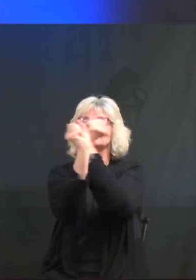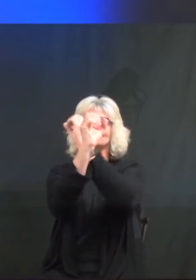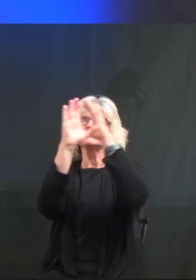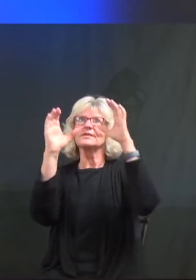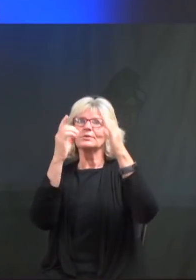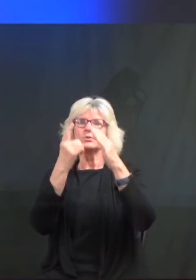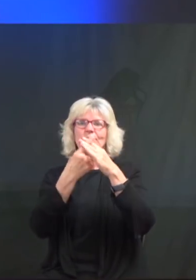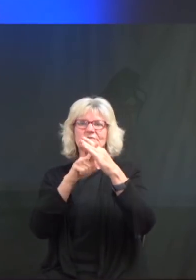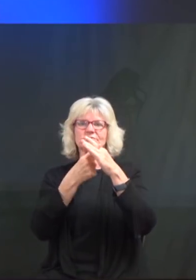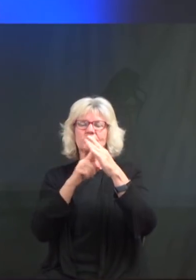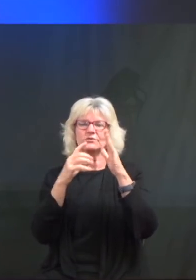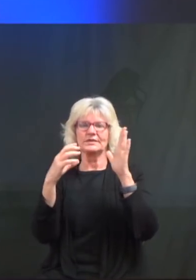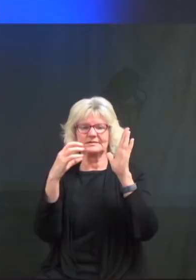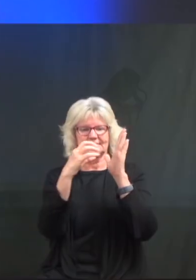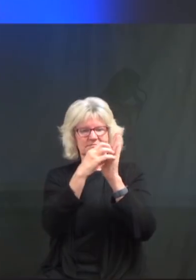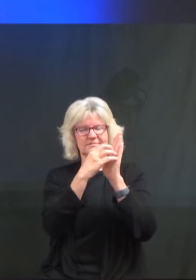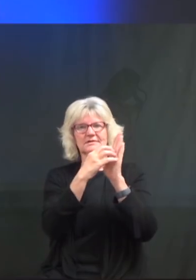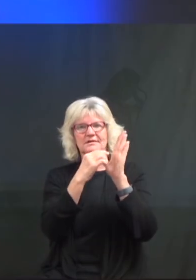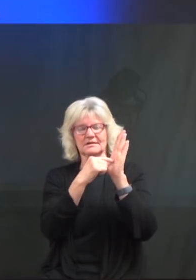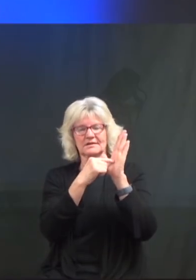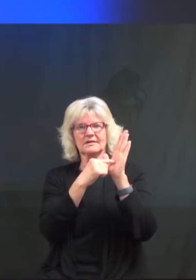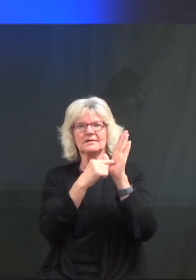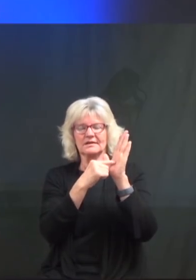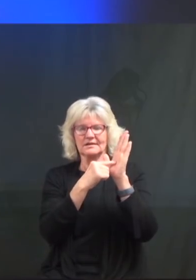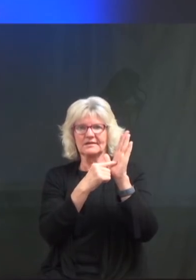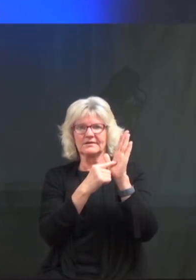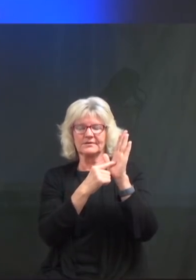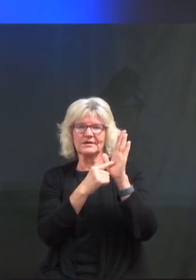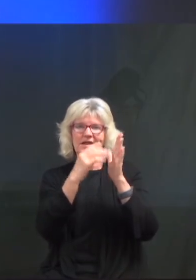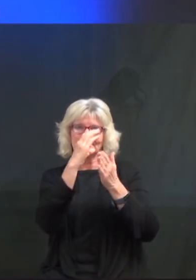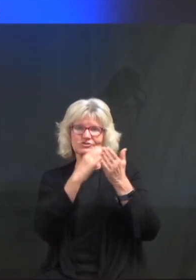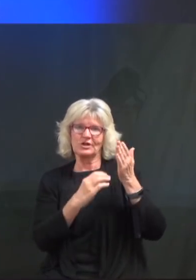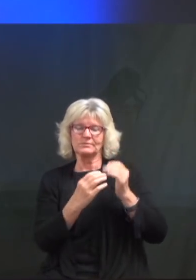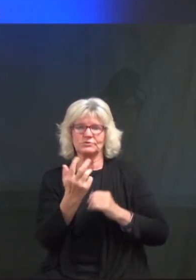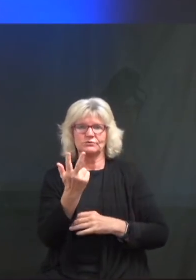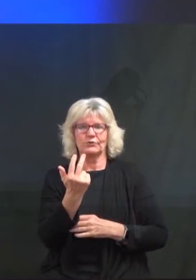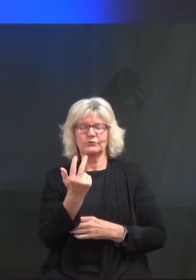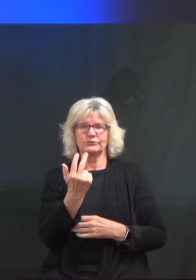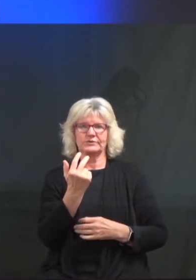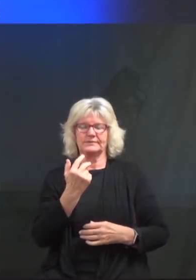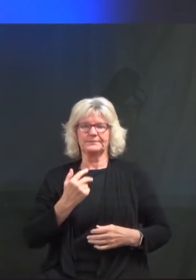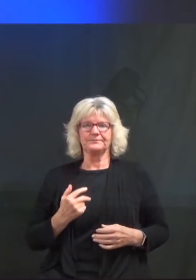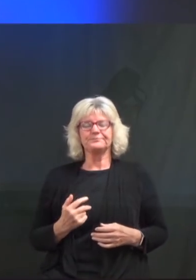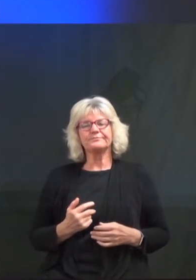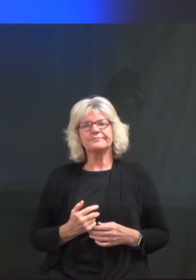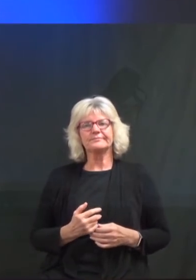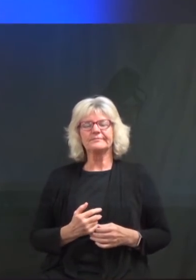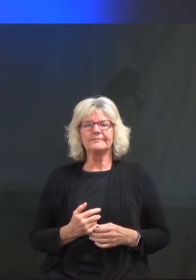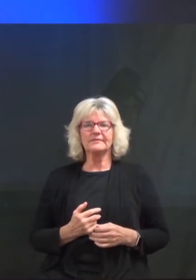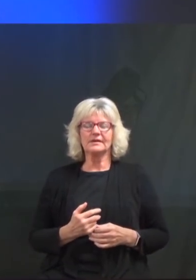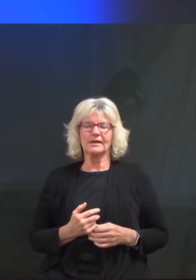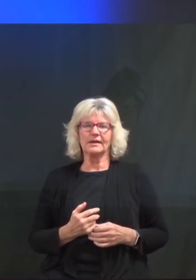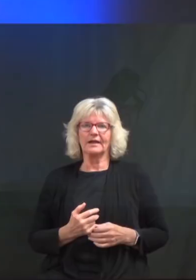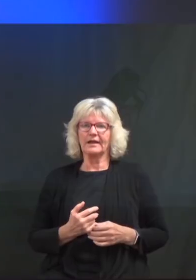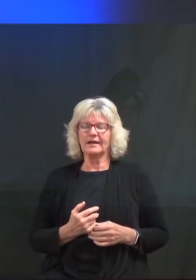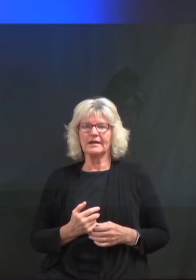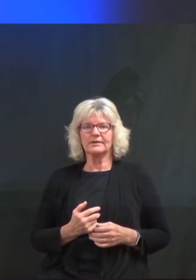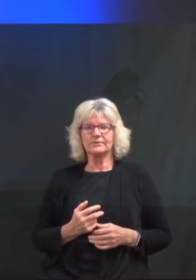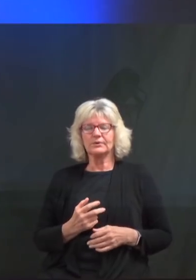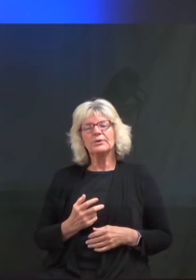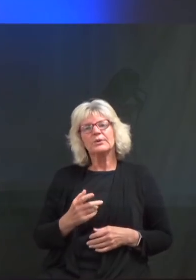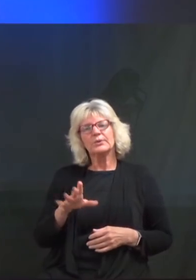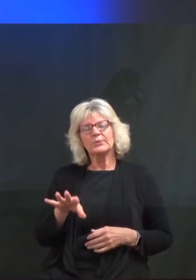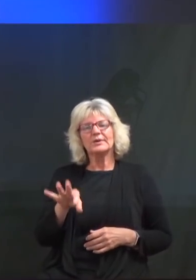start this whole section, we start in chapter 13. And what we find